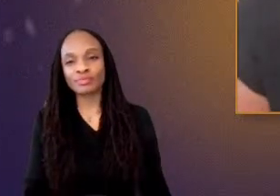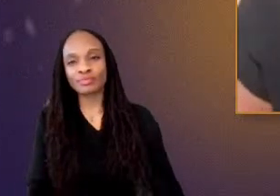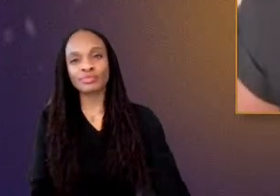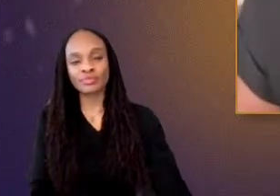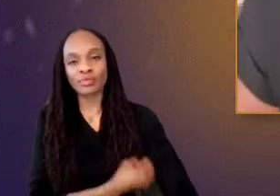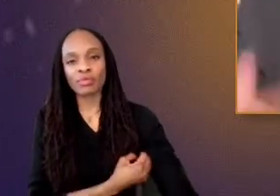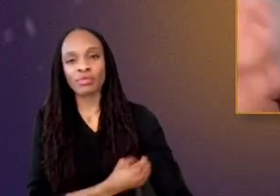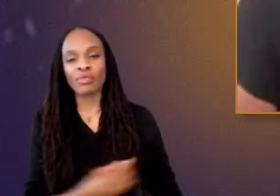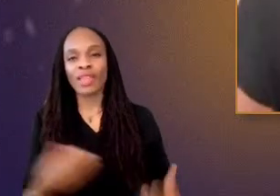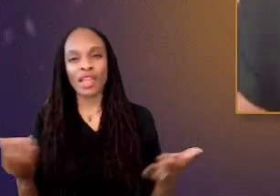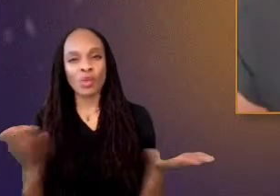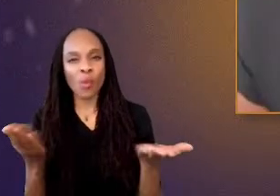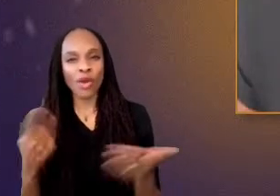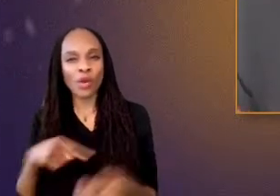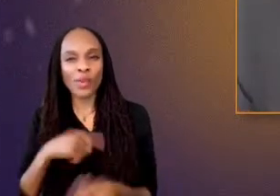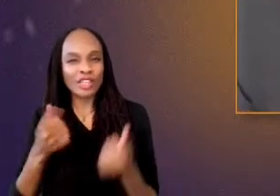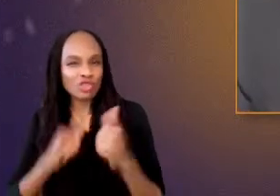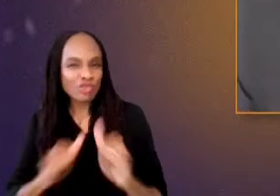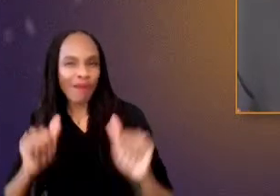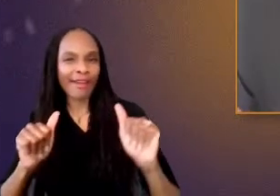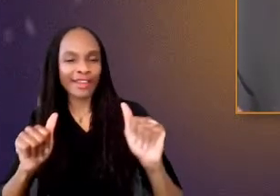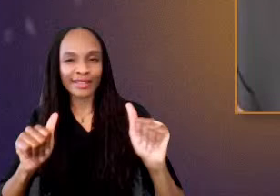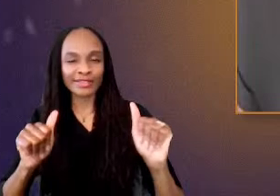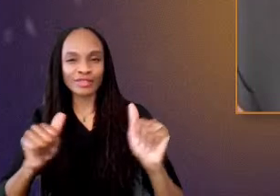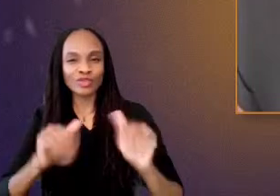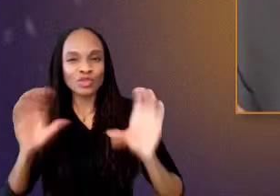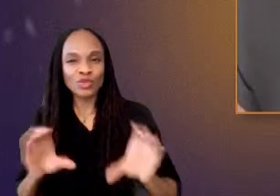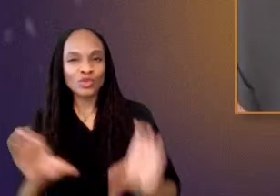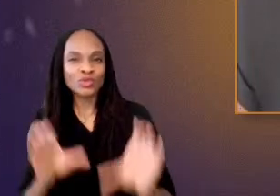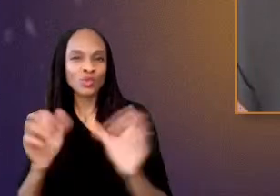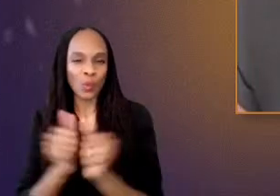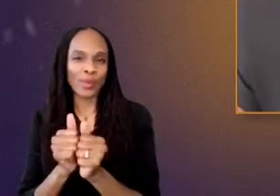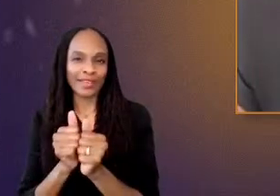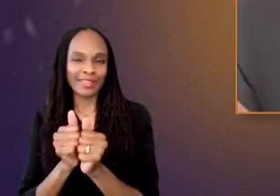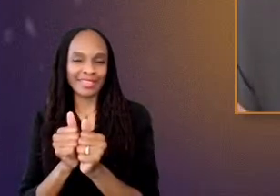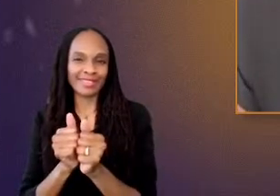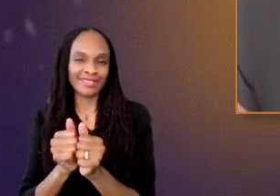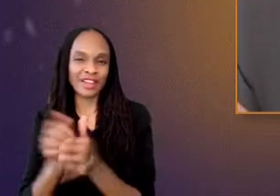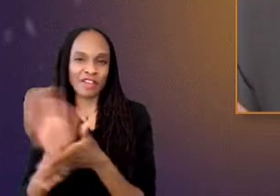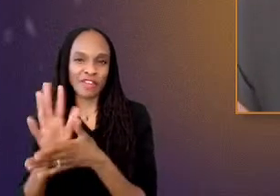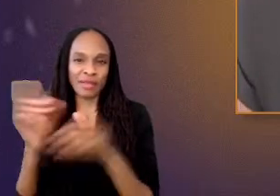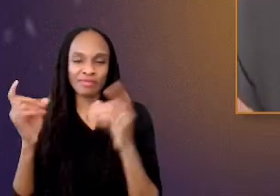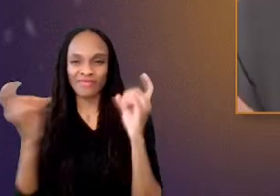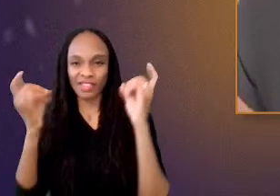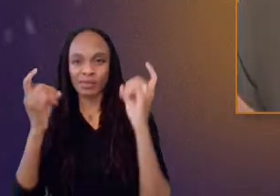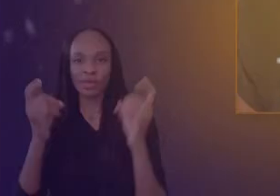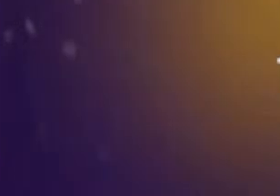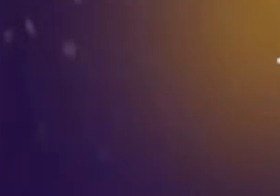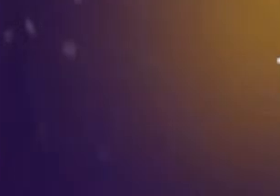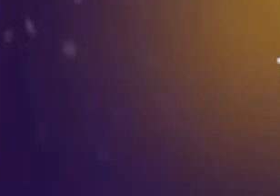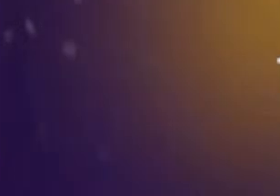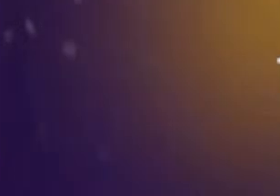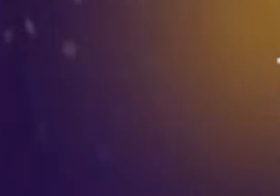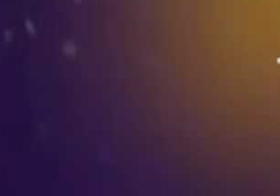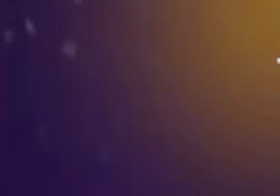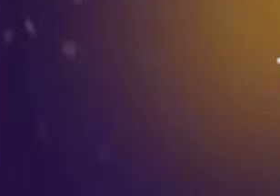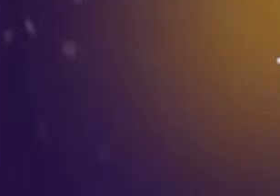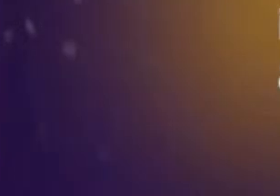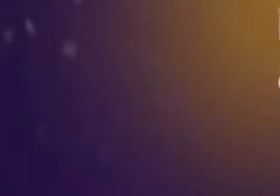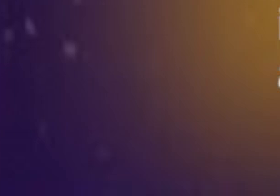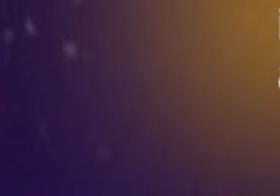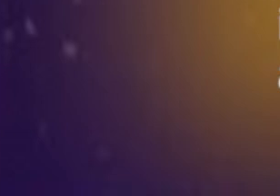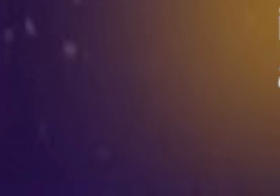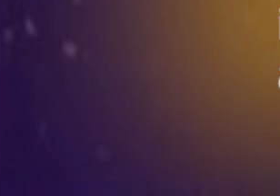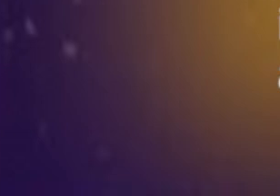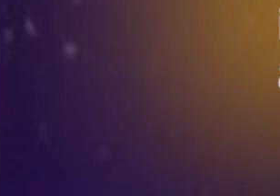are we accomplishing? What are we trying to accomplish with film festivals? So if we could play that first clip. There's a lot of colonial